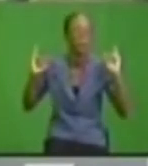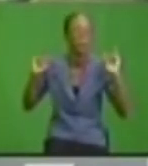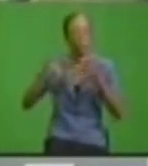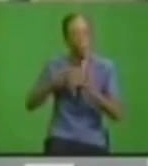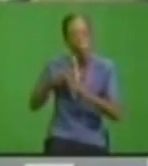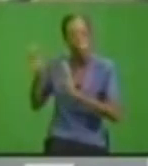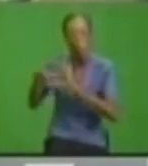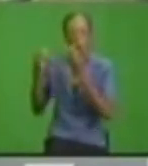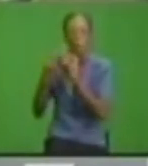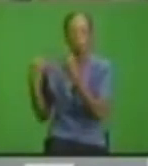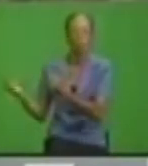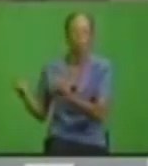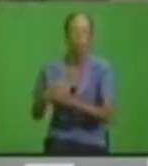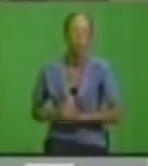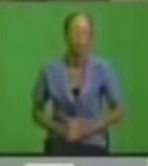Americans.